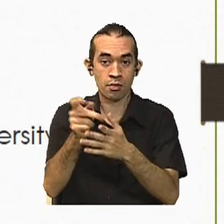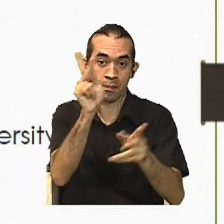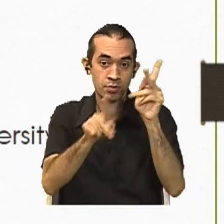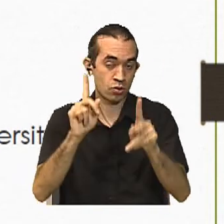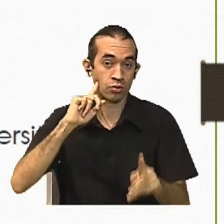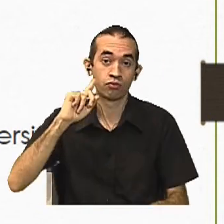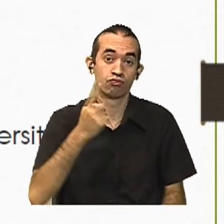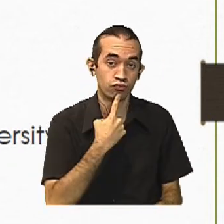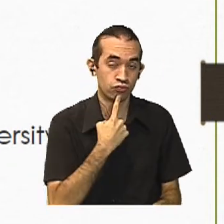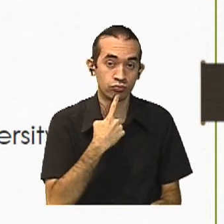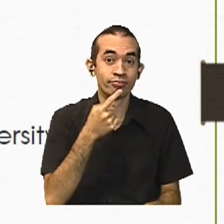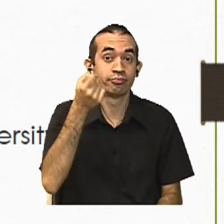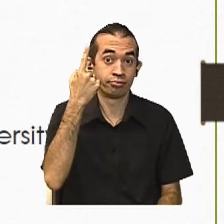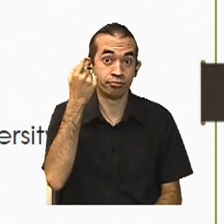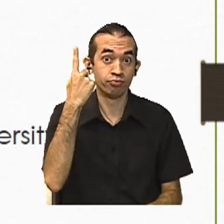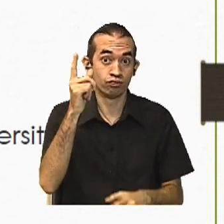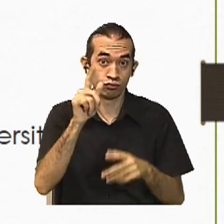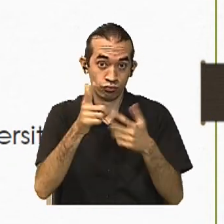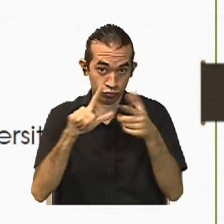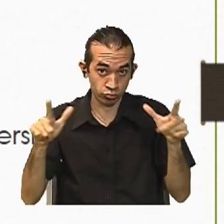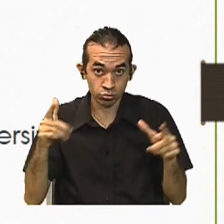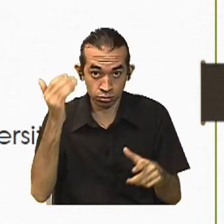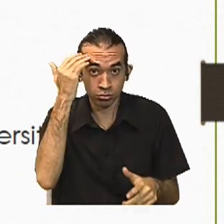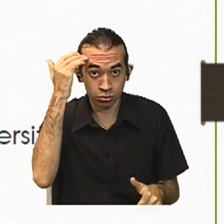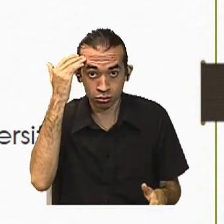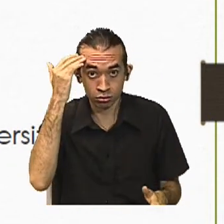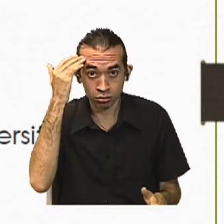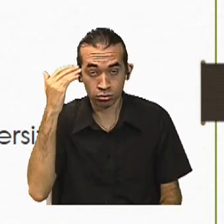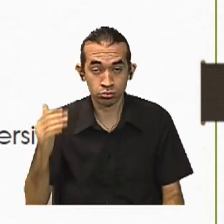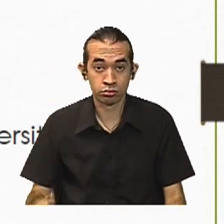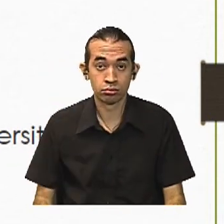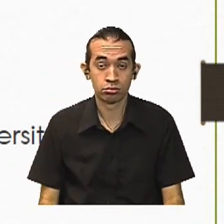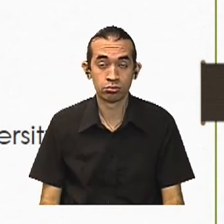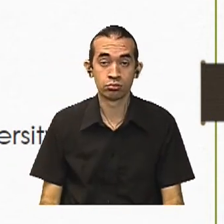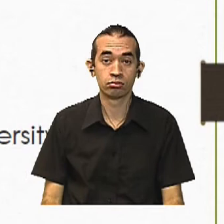people to understand languages?